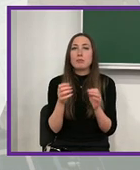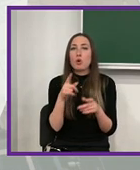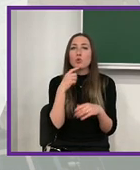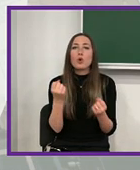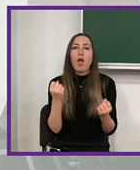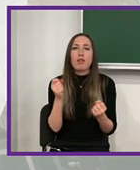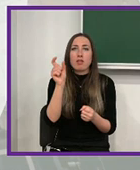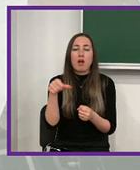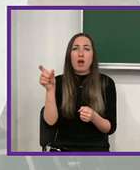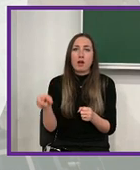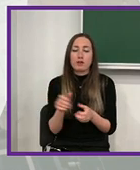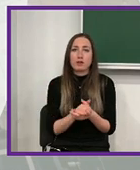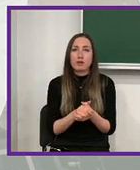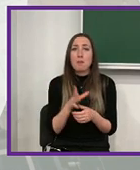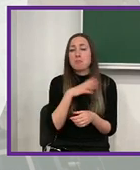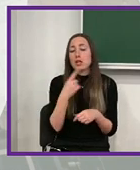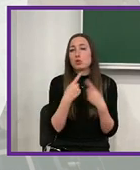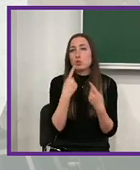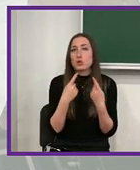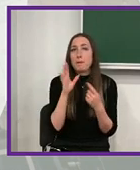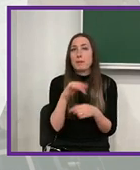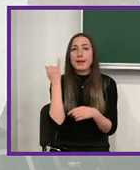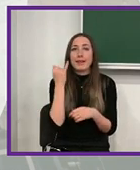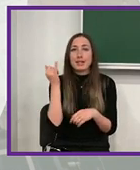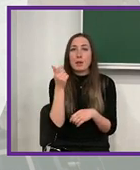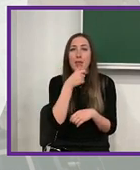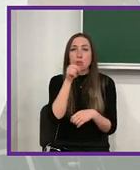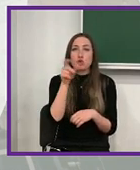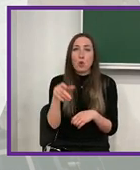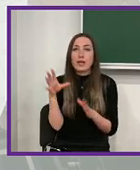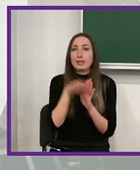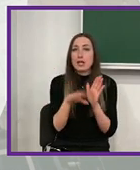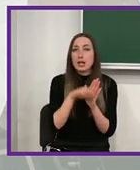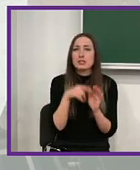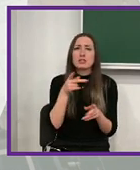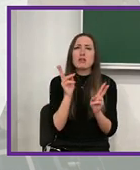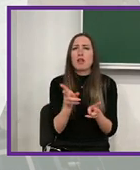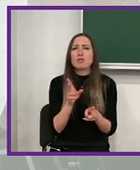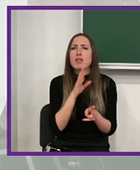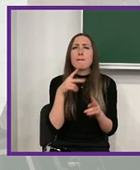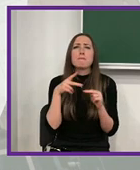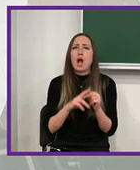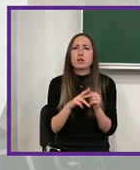about the stakeholder engagement, we are really talking about an ongoing process. And it was said a number of times,